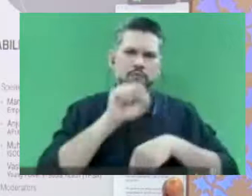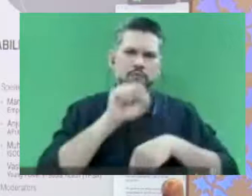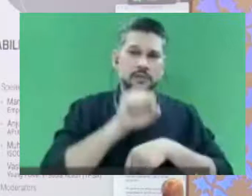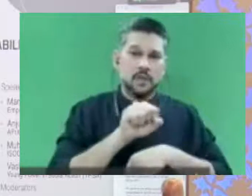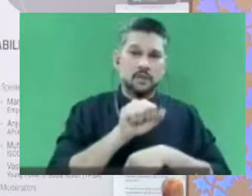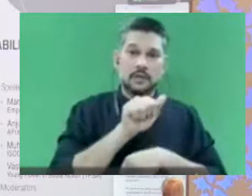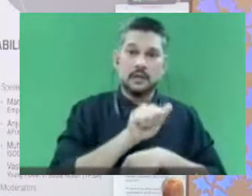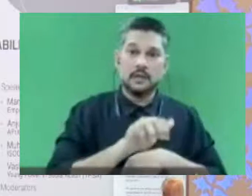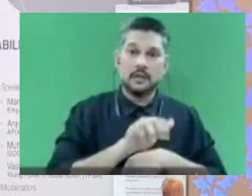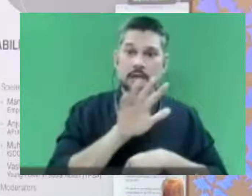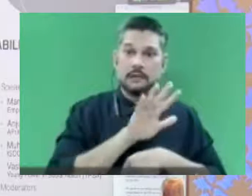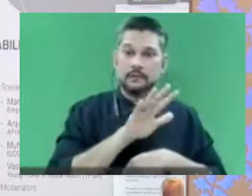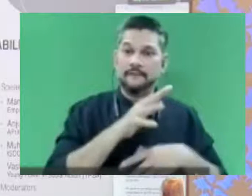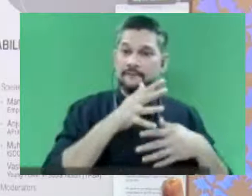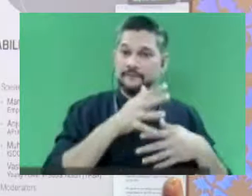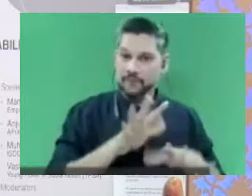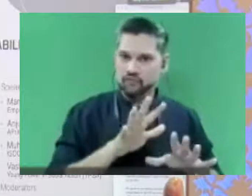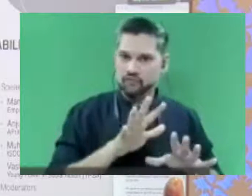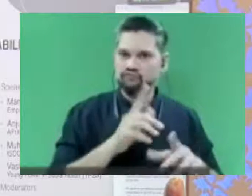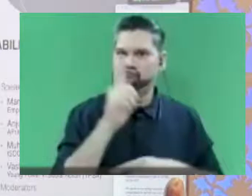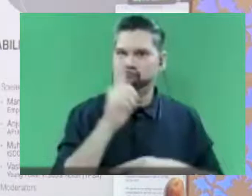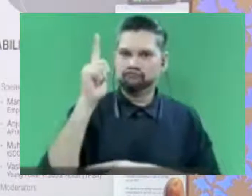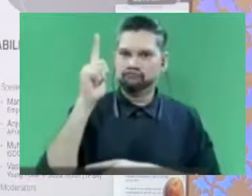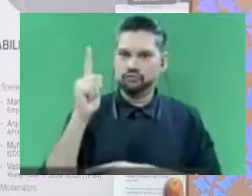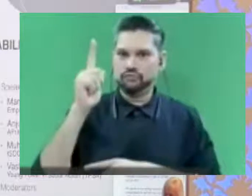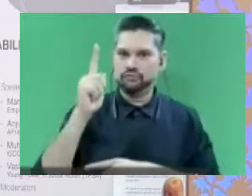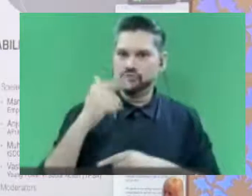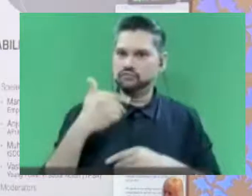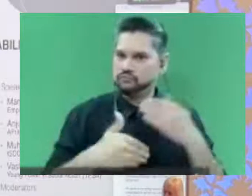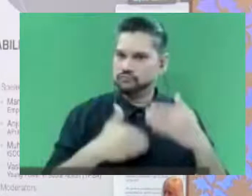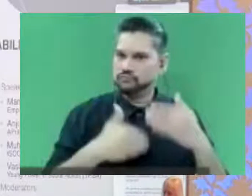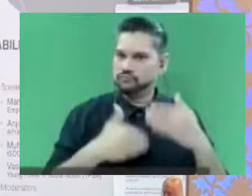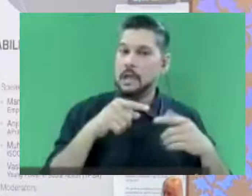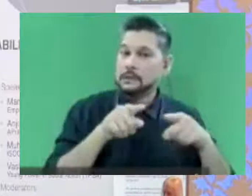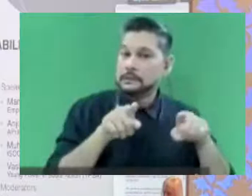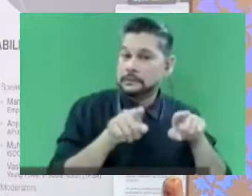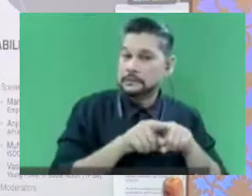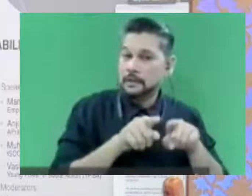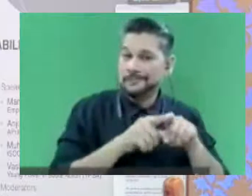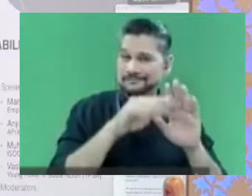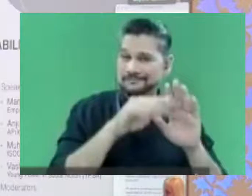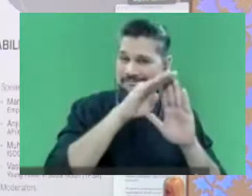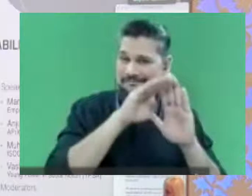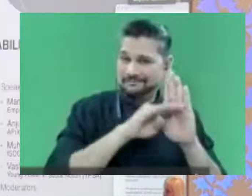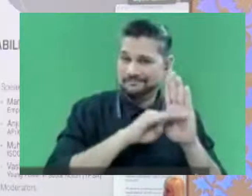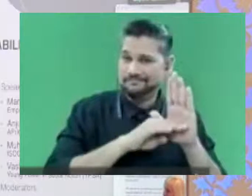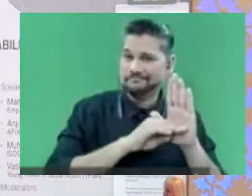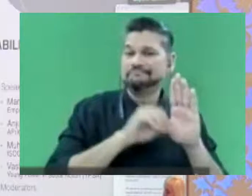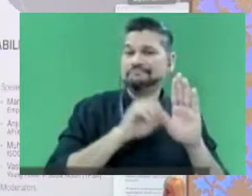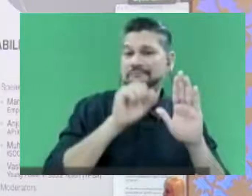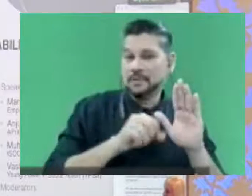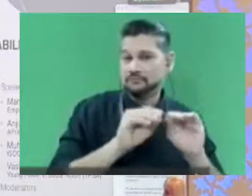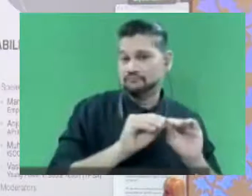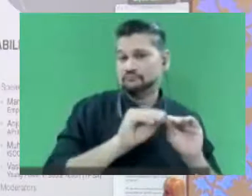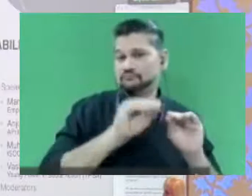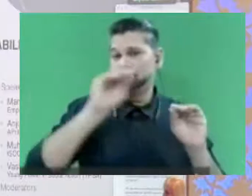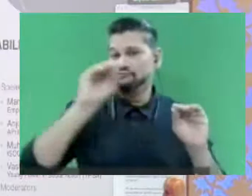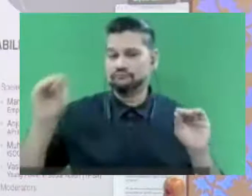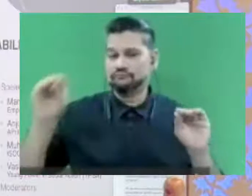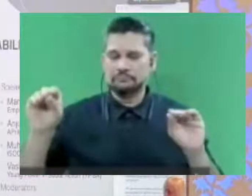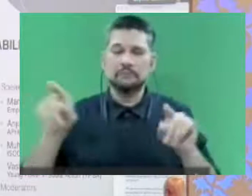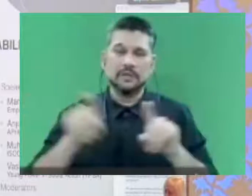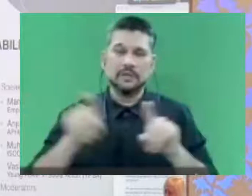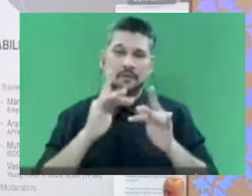what adjustments could be made in regard to having that prerequisite online